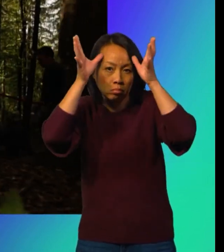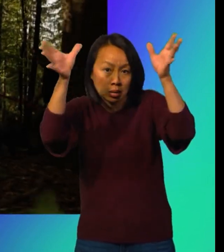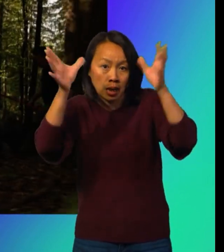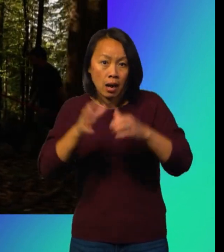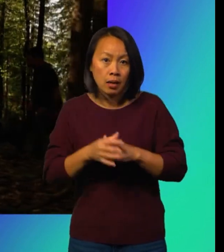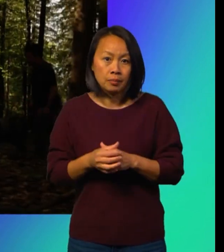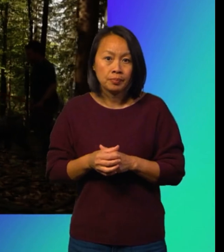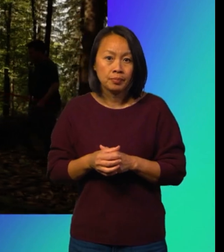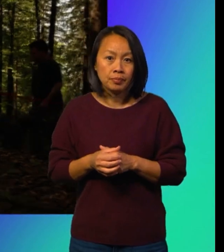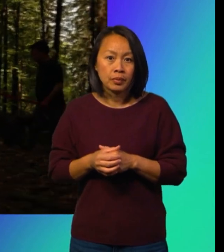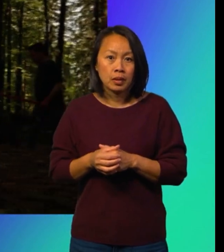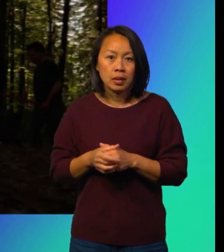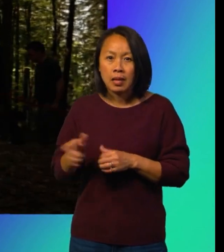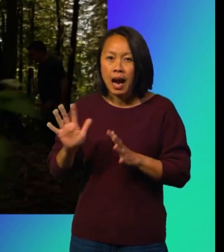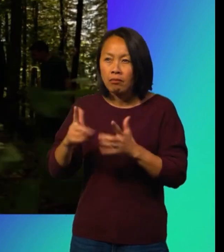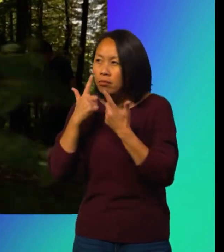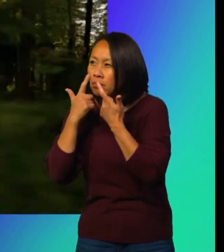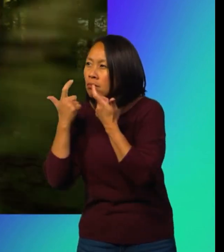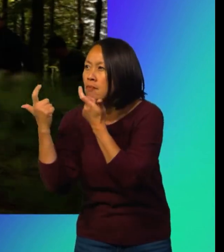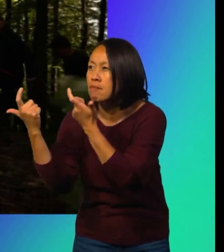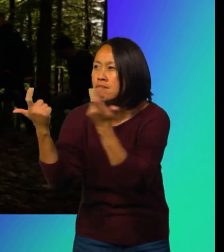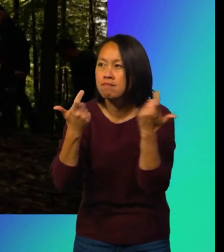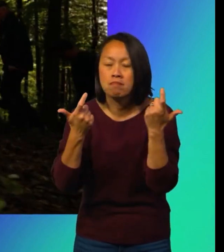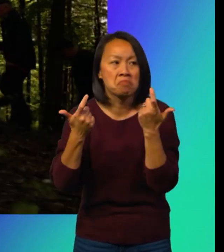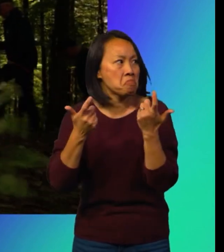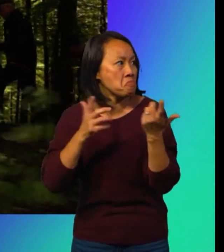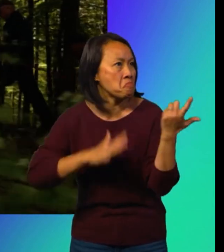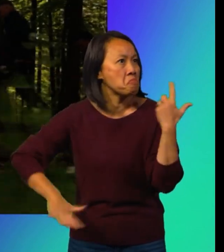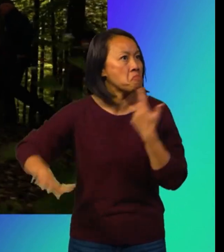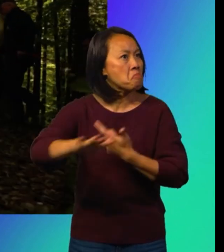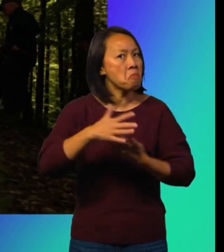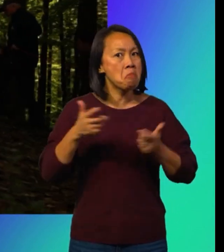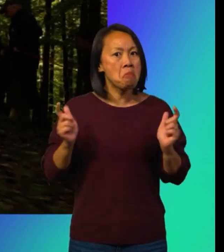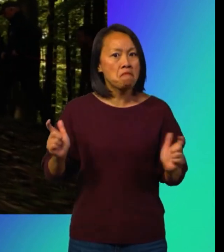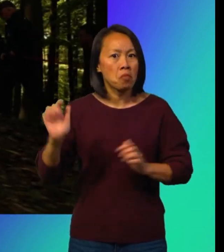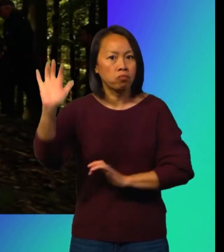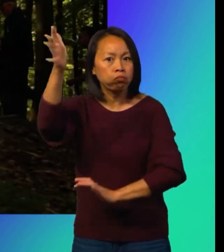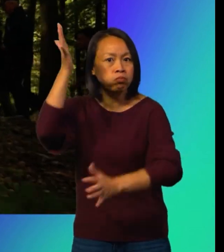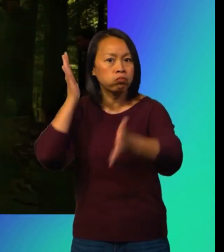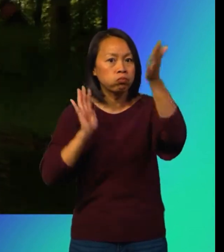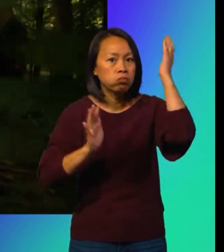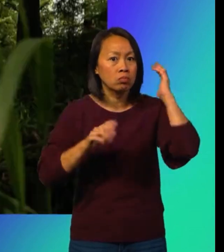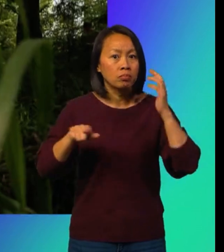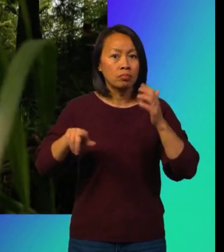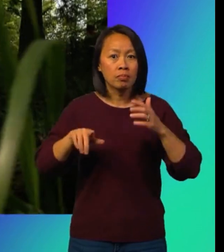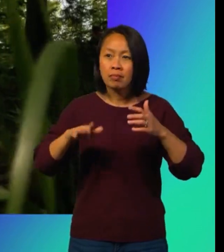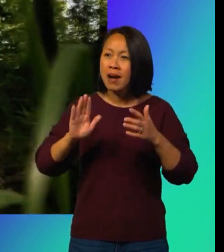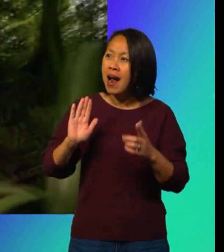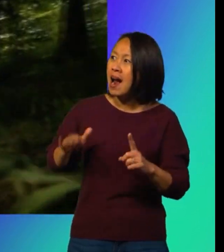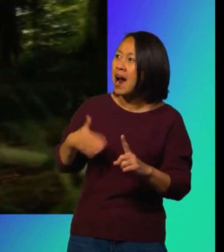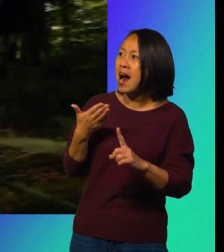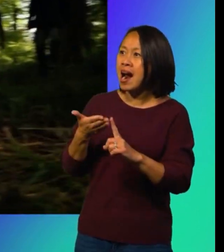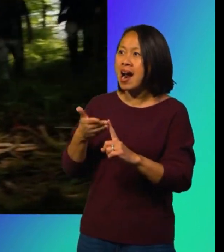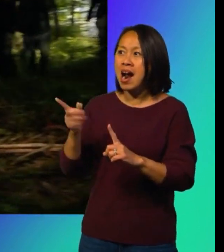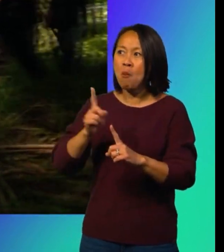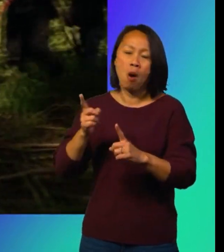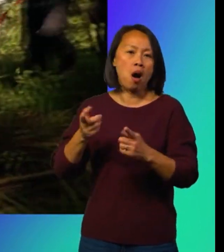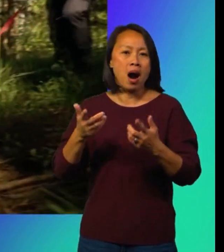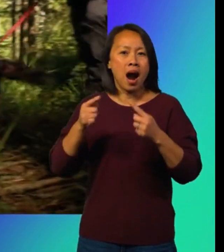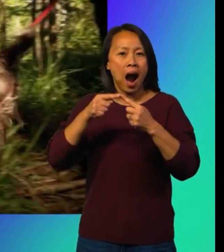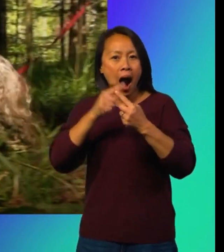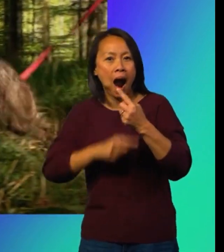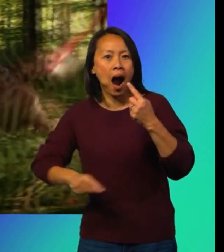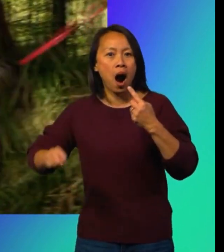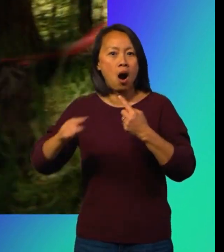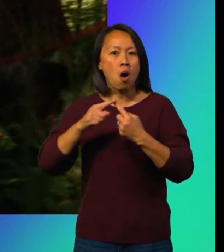her new surroundings. The lynx breeding programme here aims to balance the ecosystem, prevent overgrazing